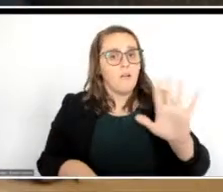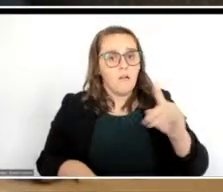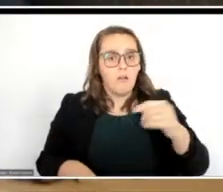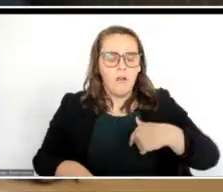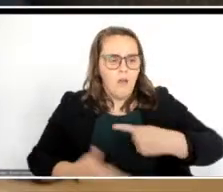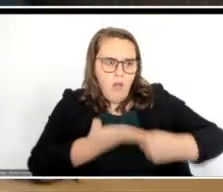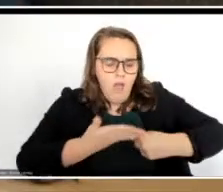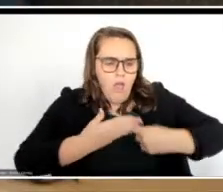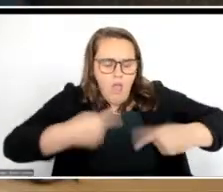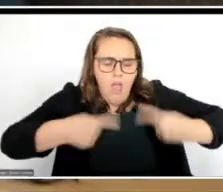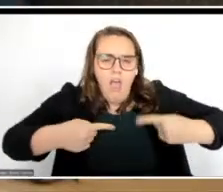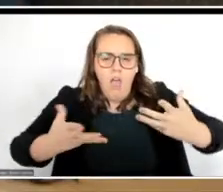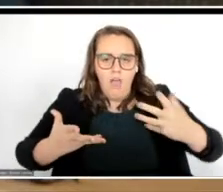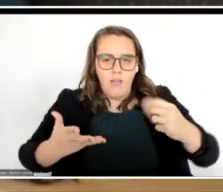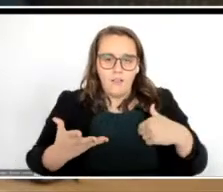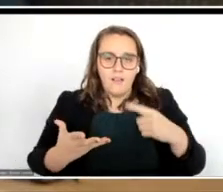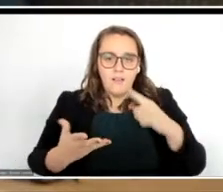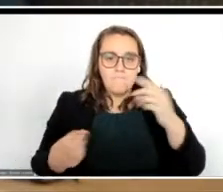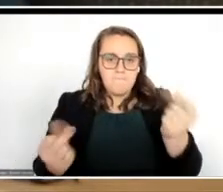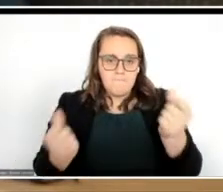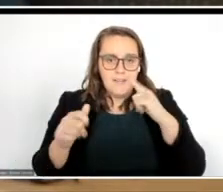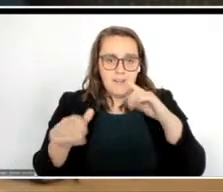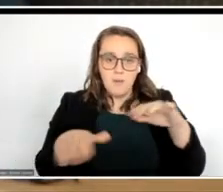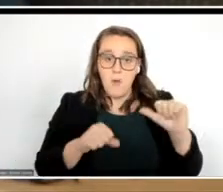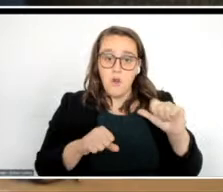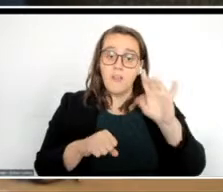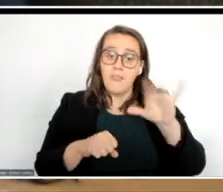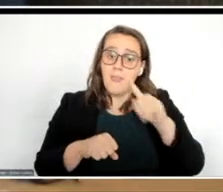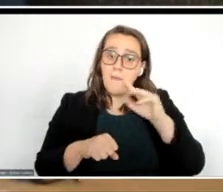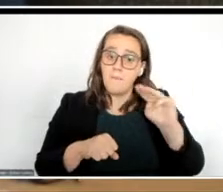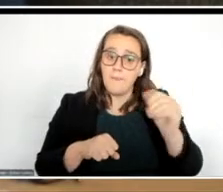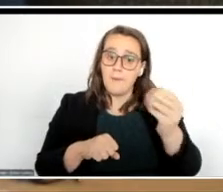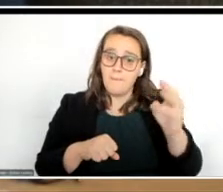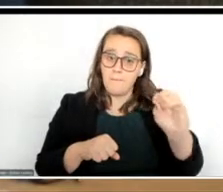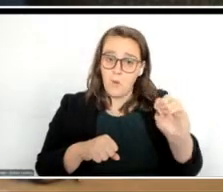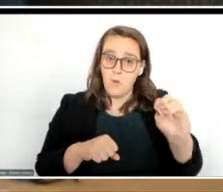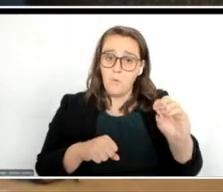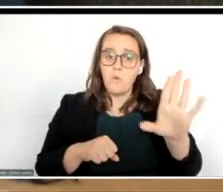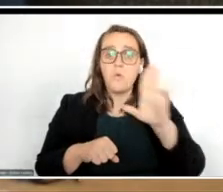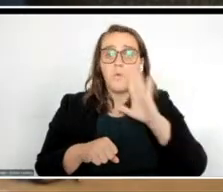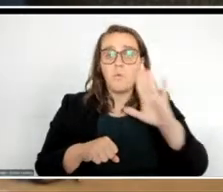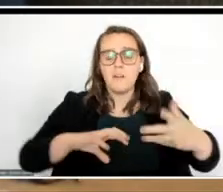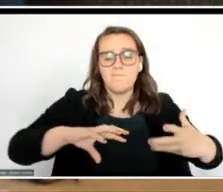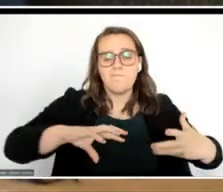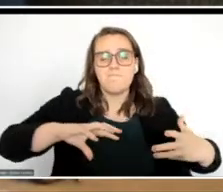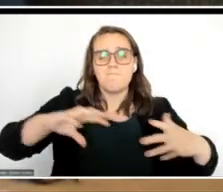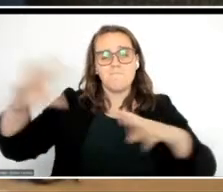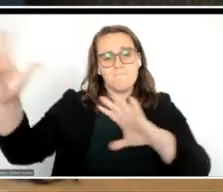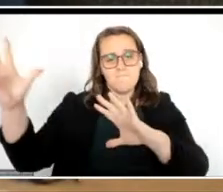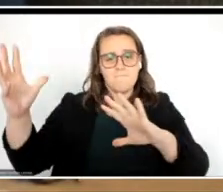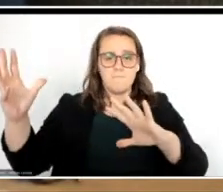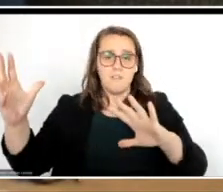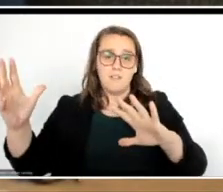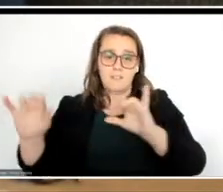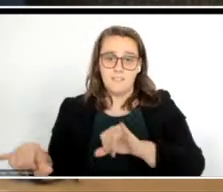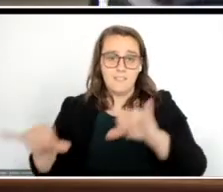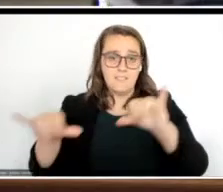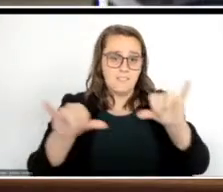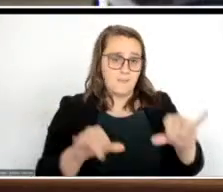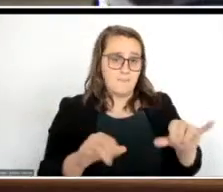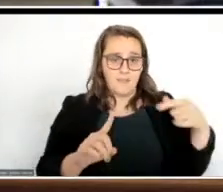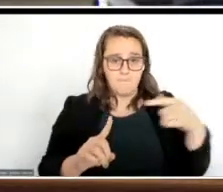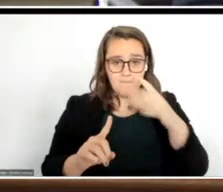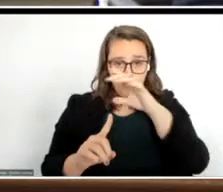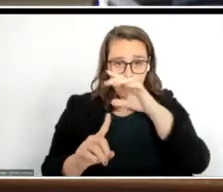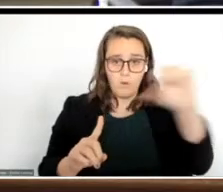immediate departure, that memo said would have been a catastrophic. It's the same thing what President Biden went through. It would have been a